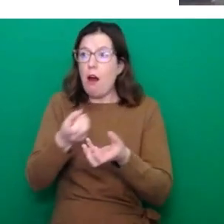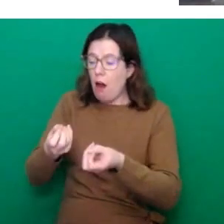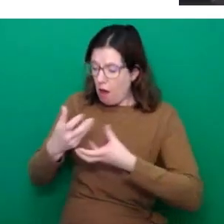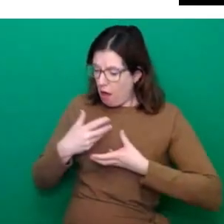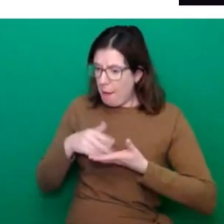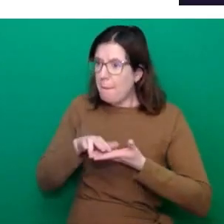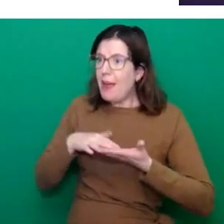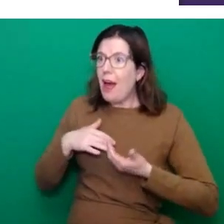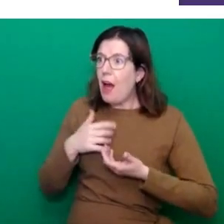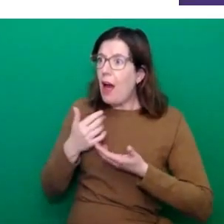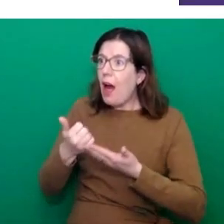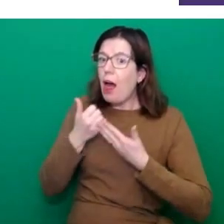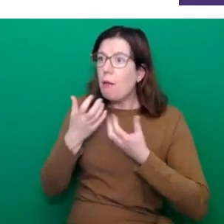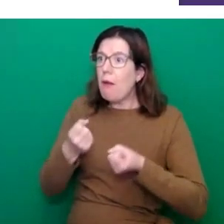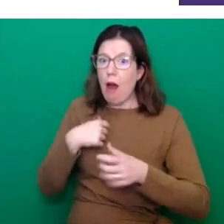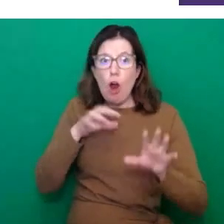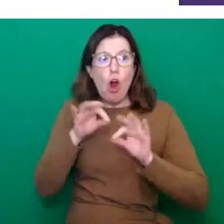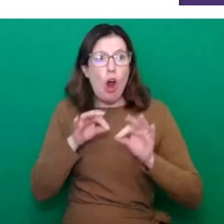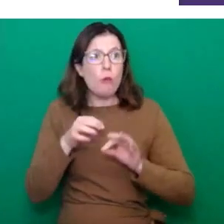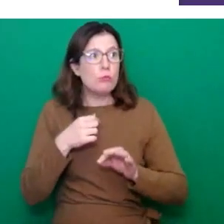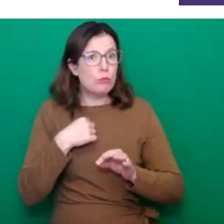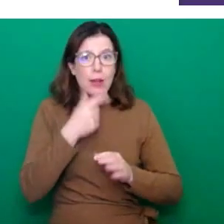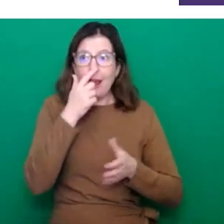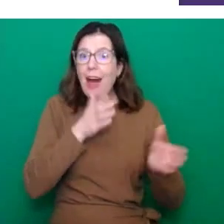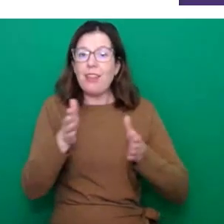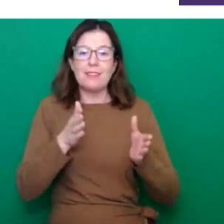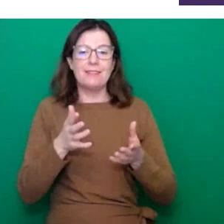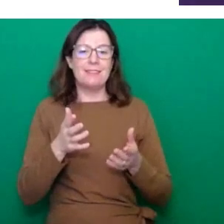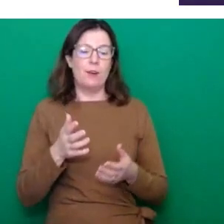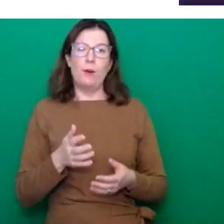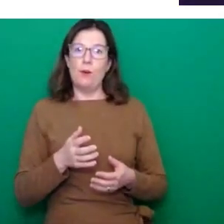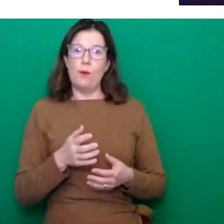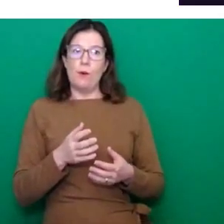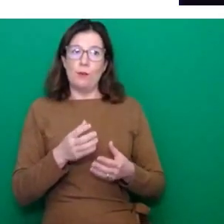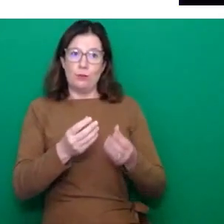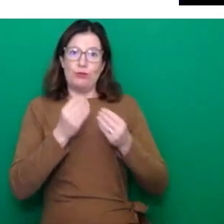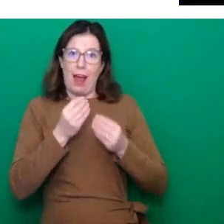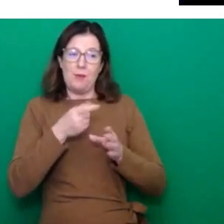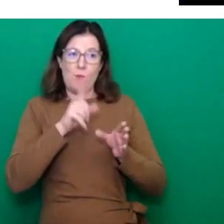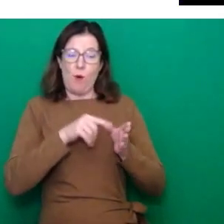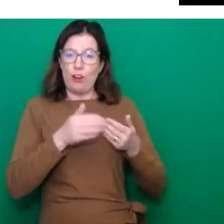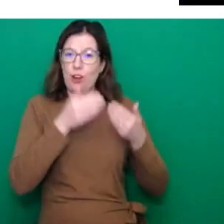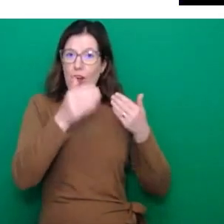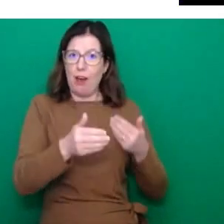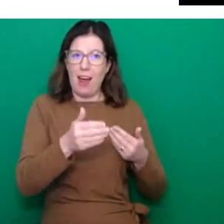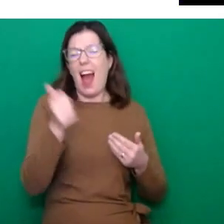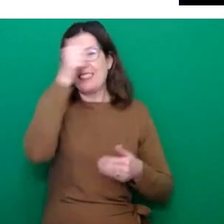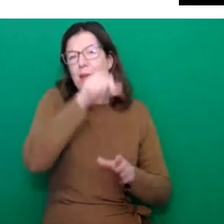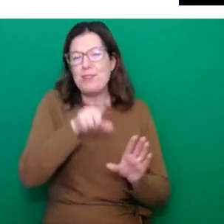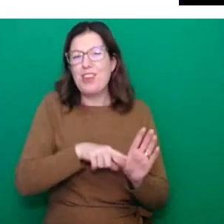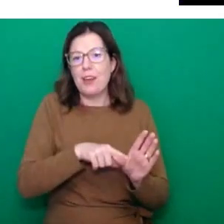got options. So it's quite a full-on year, also academic year really.